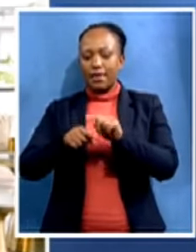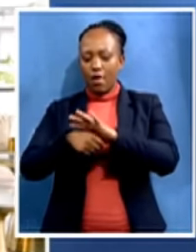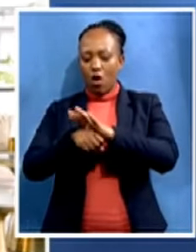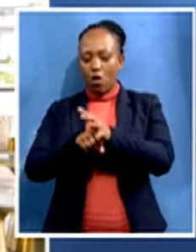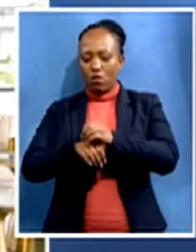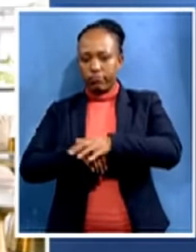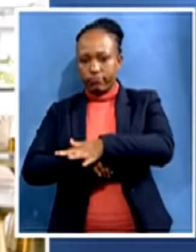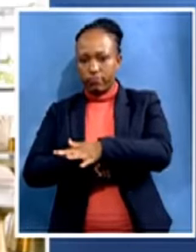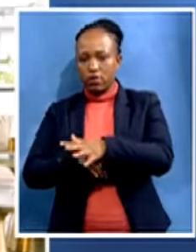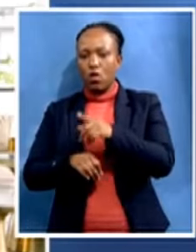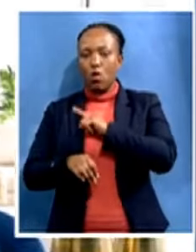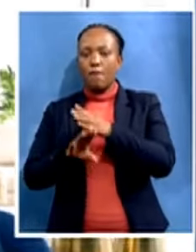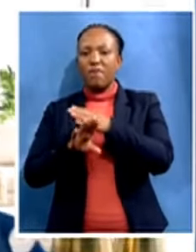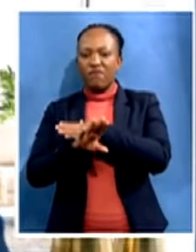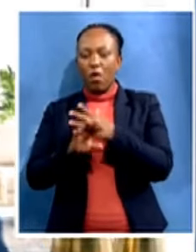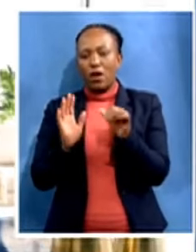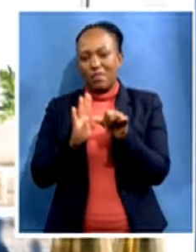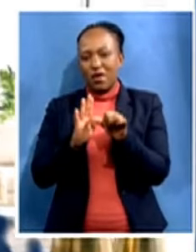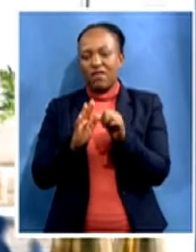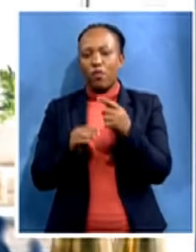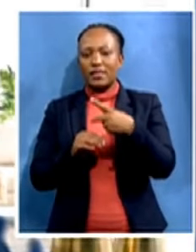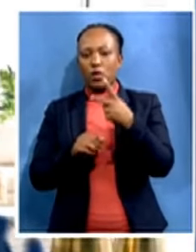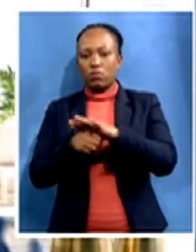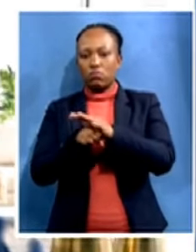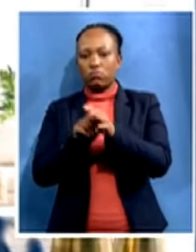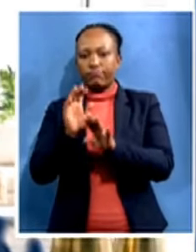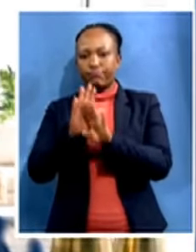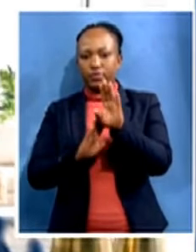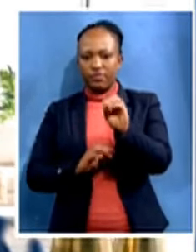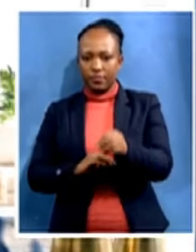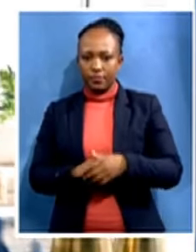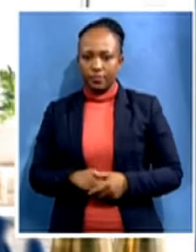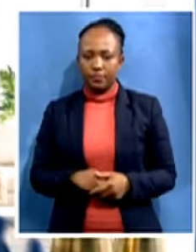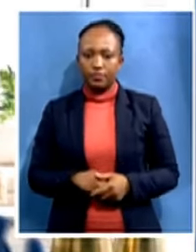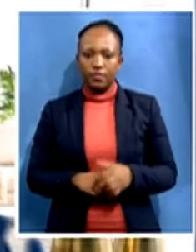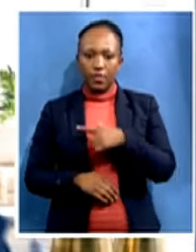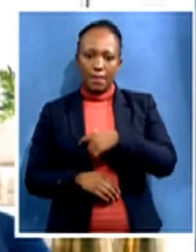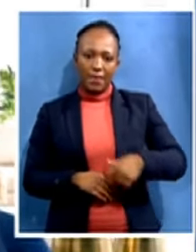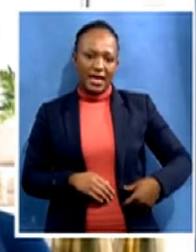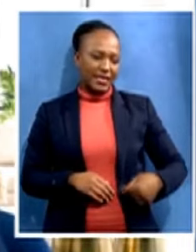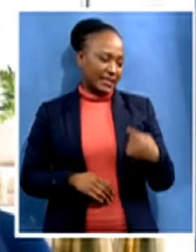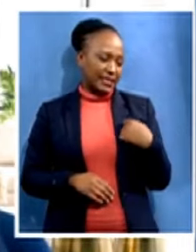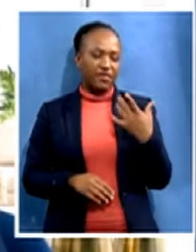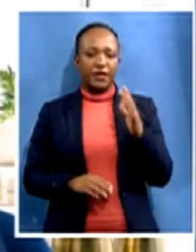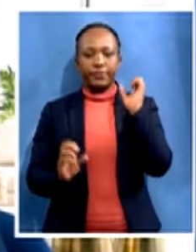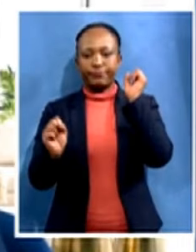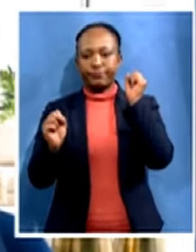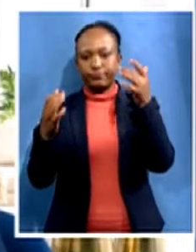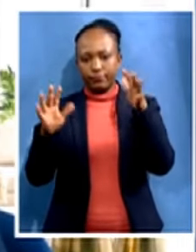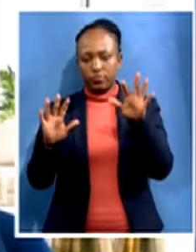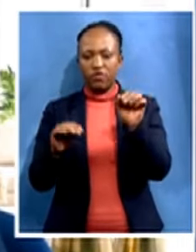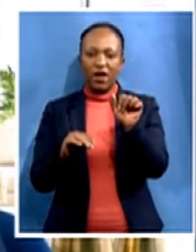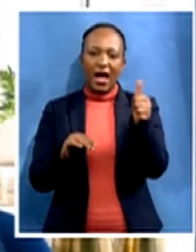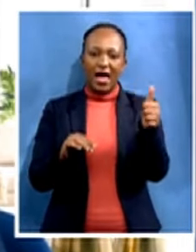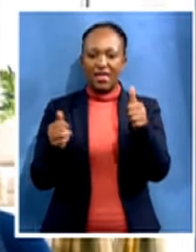wave here in South Africa. The president also spoke about a new delivery coming through with all the politics around the Minister